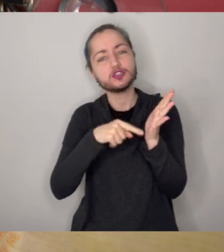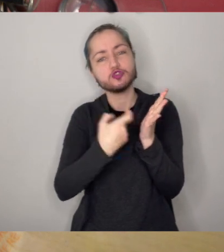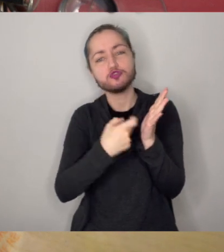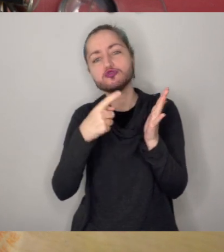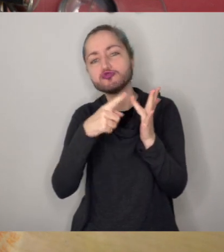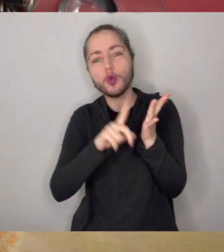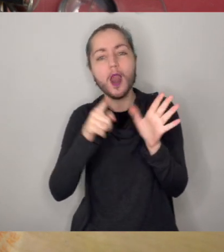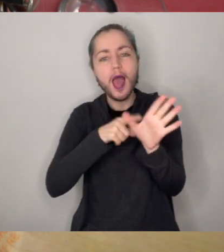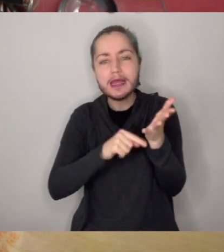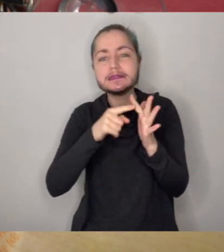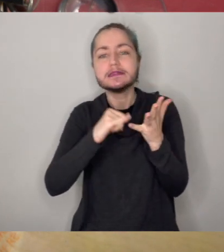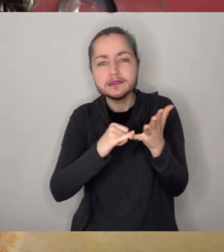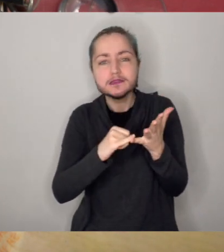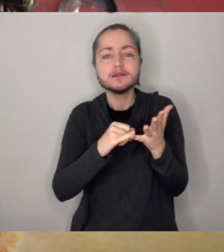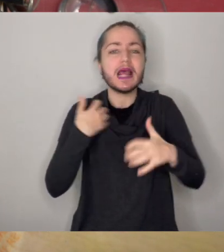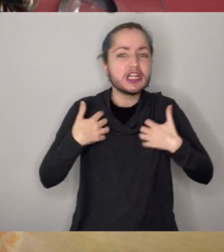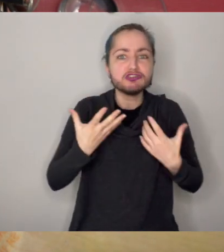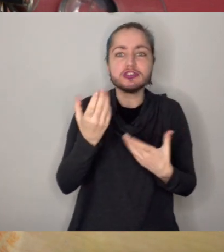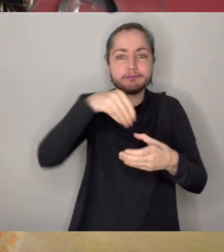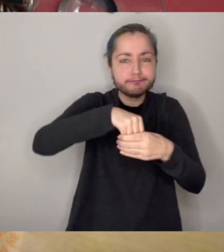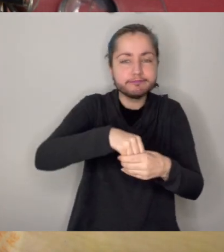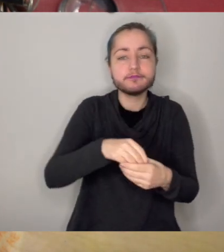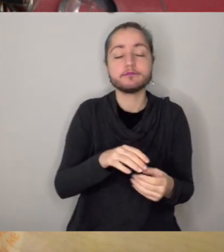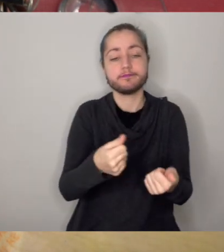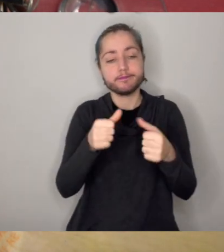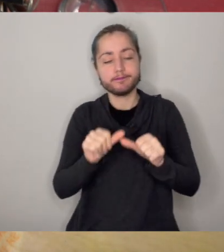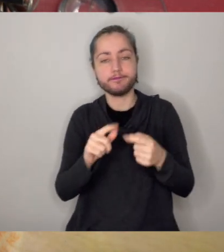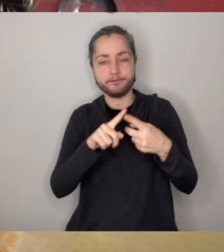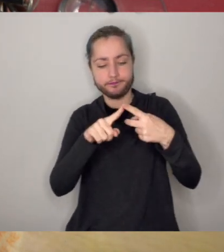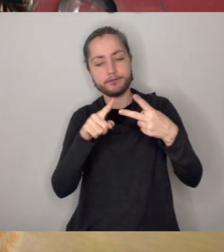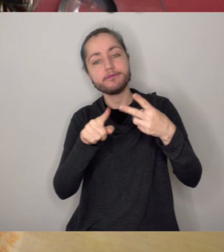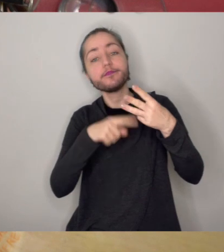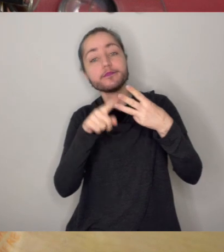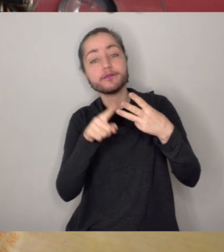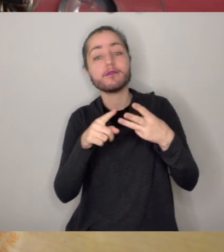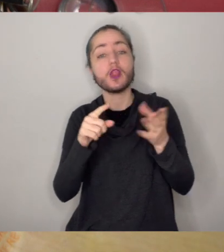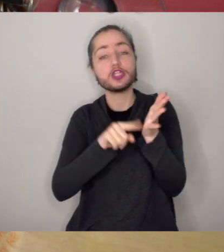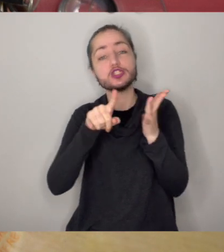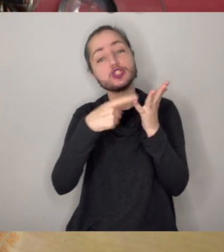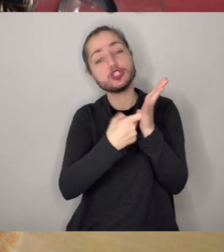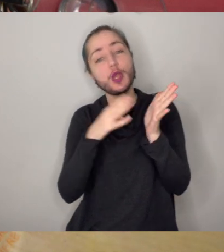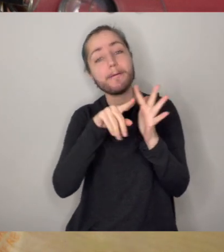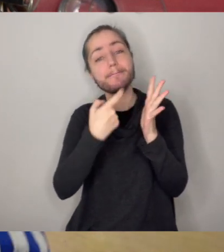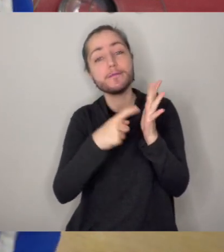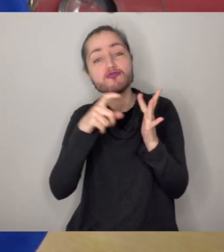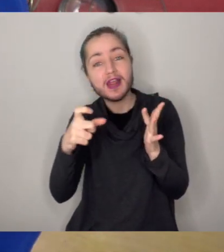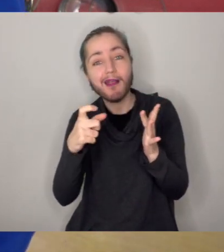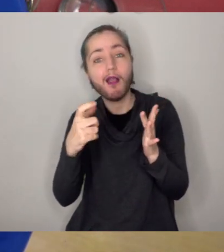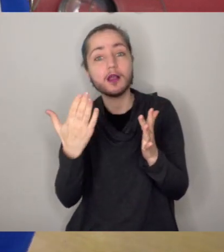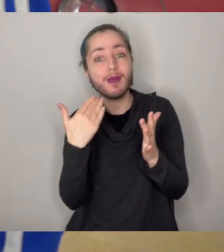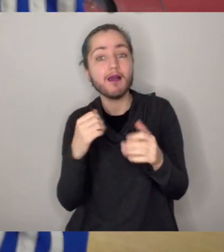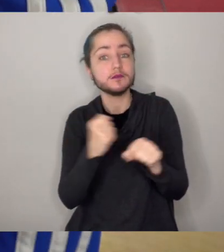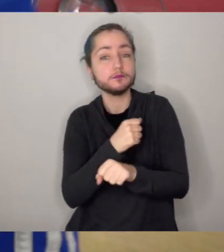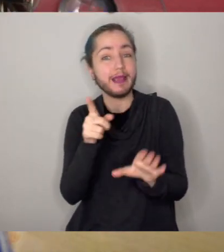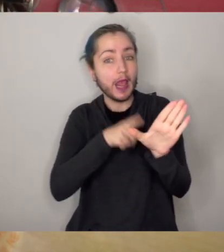of electrolytes and energy. And then there is turmeric, which makes a nice yellow. And